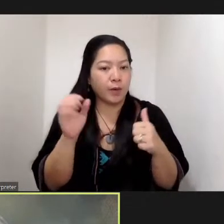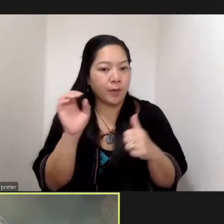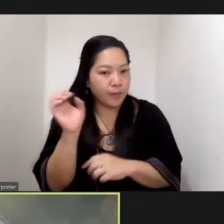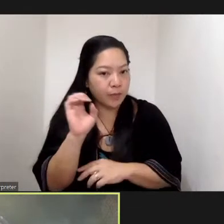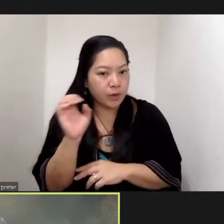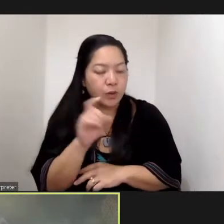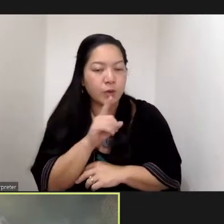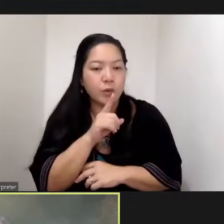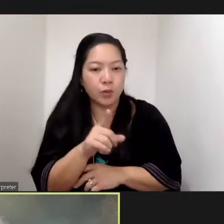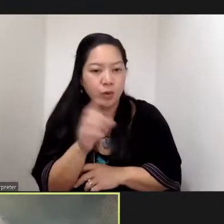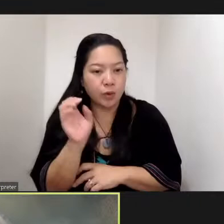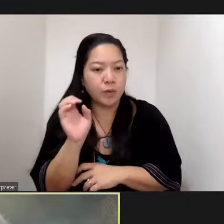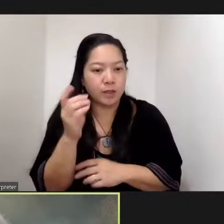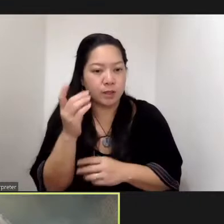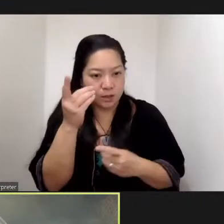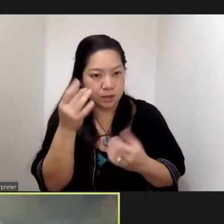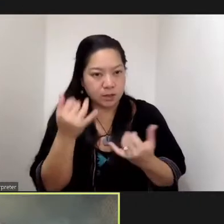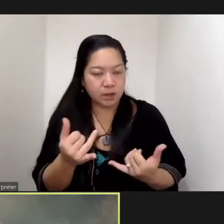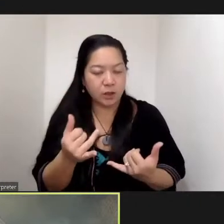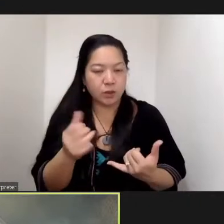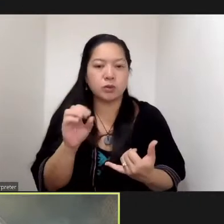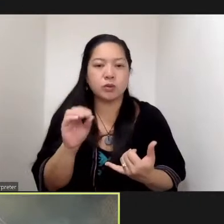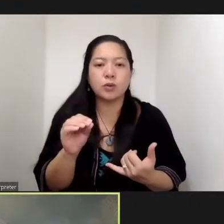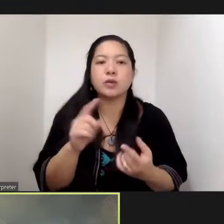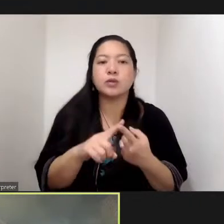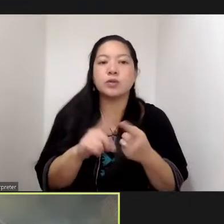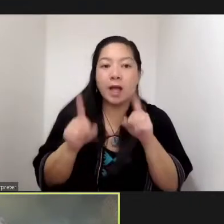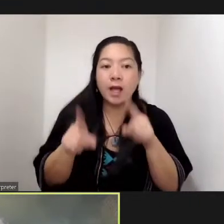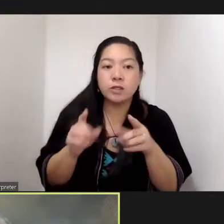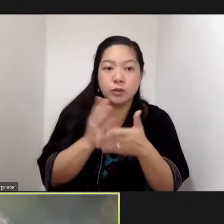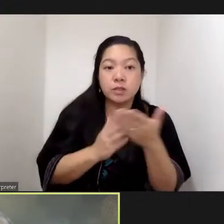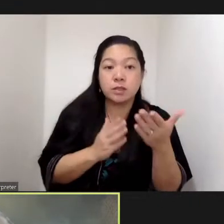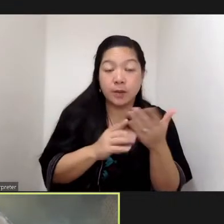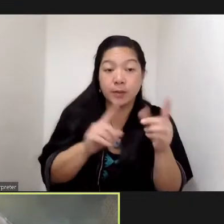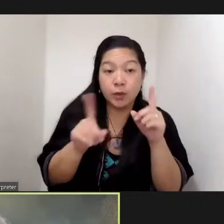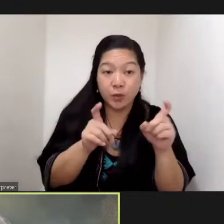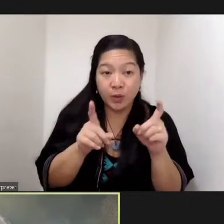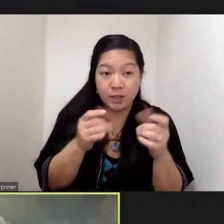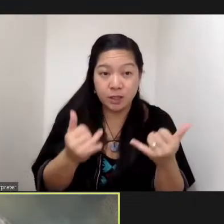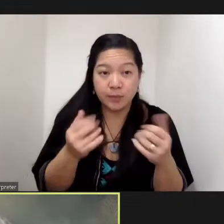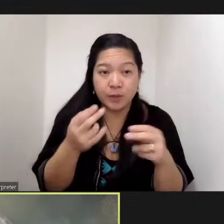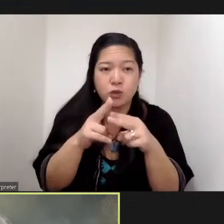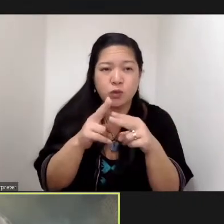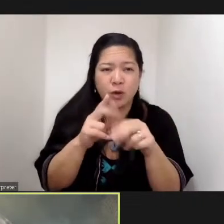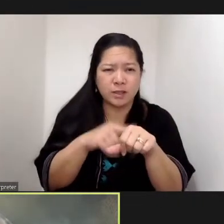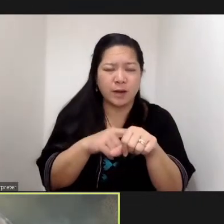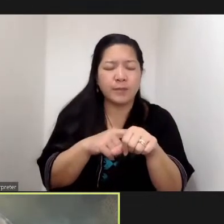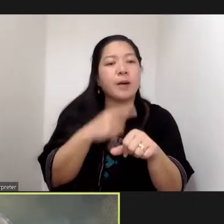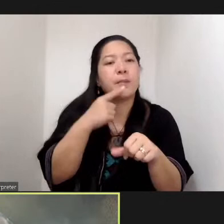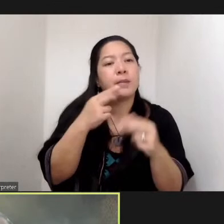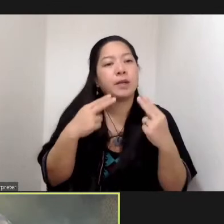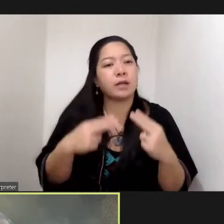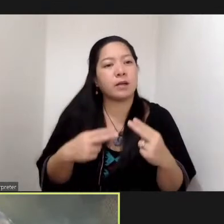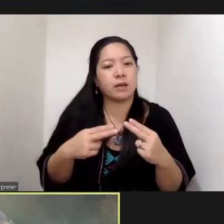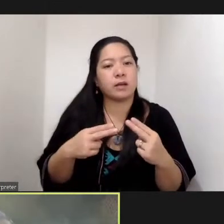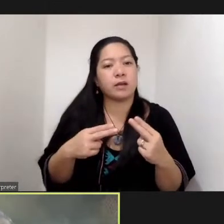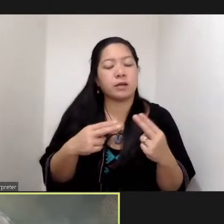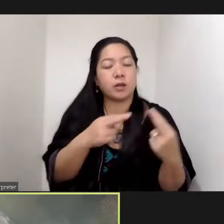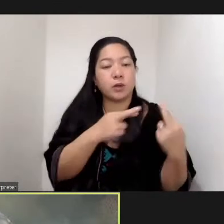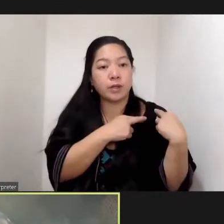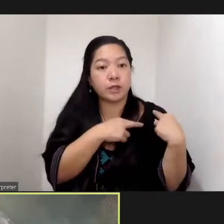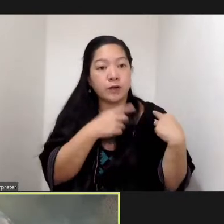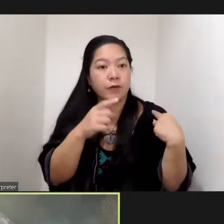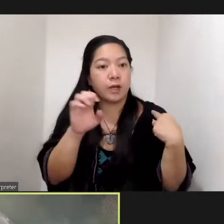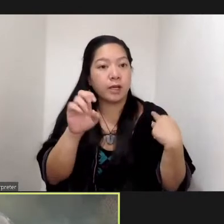re-emerging diseases. So to answer your question in a short form, public health responsibility for endemic diseases